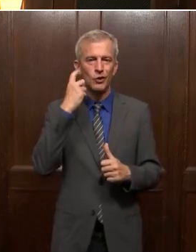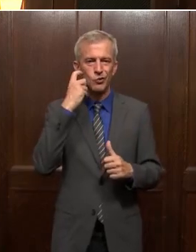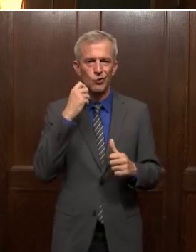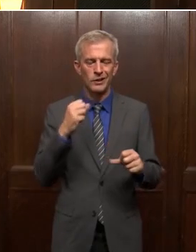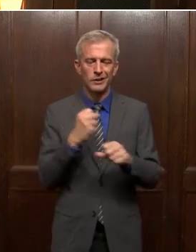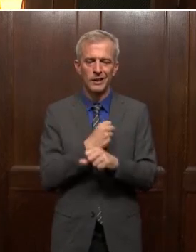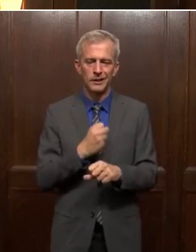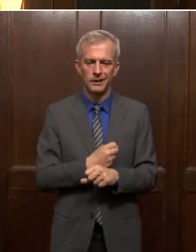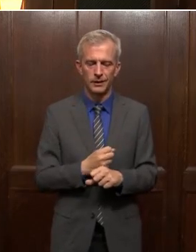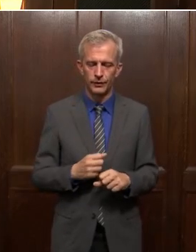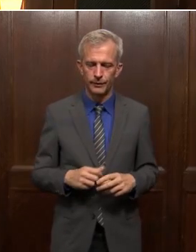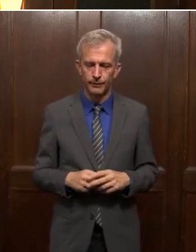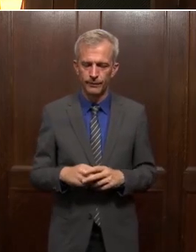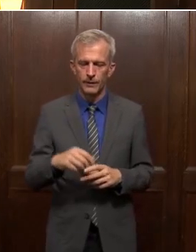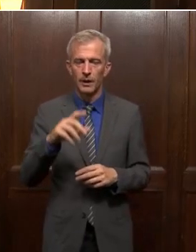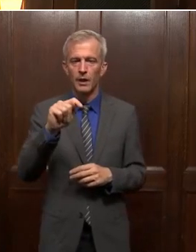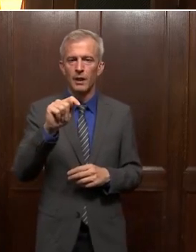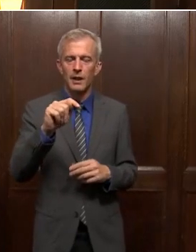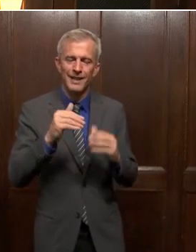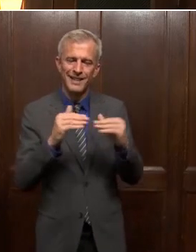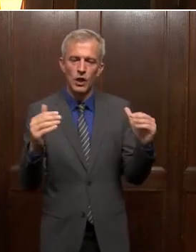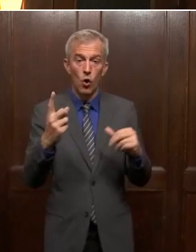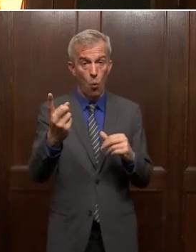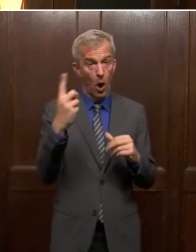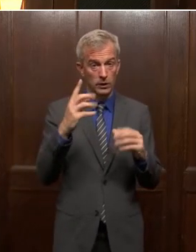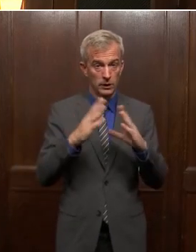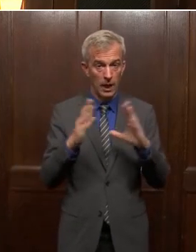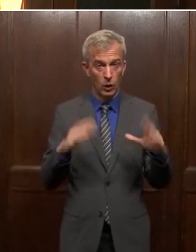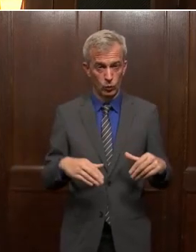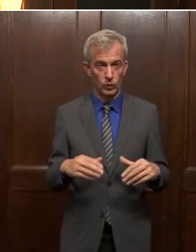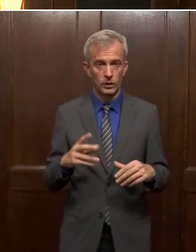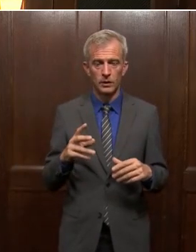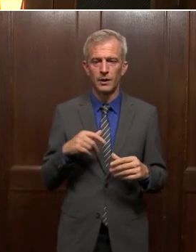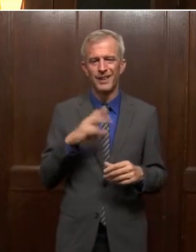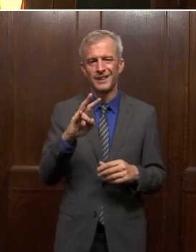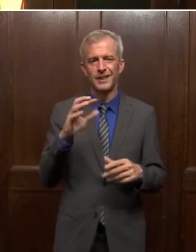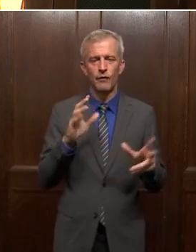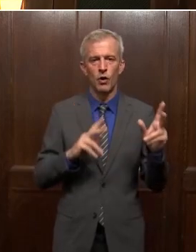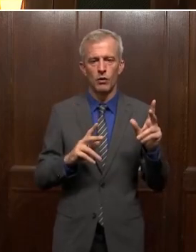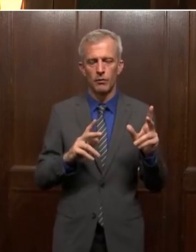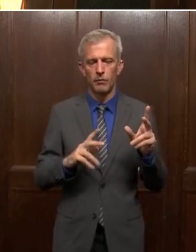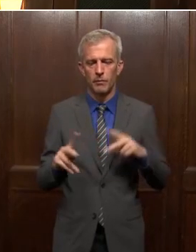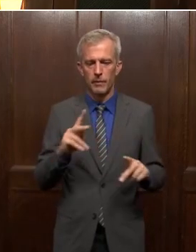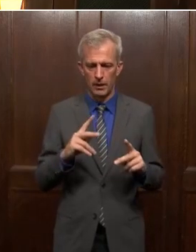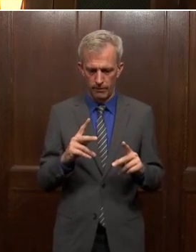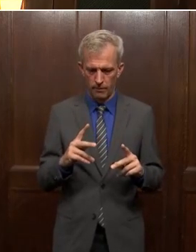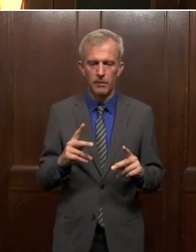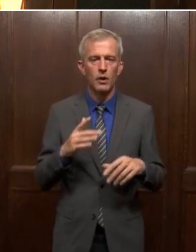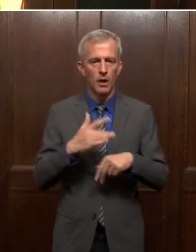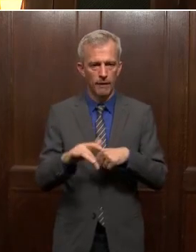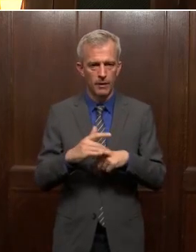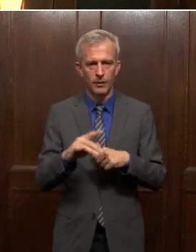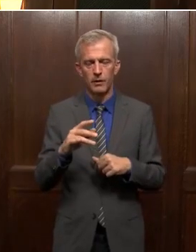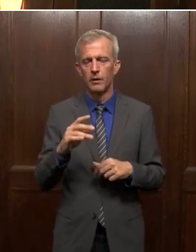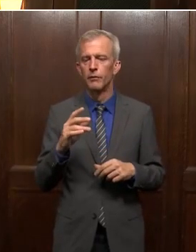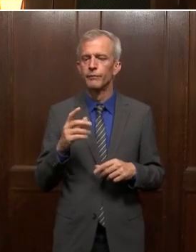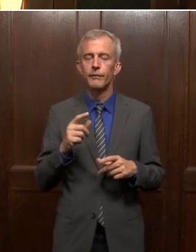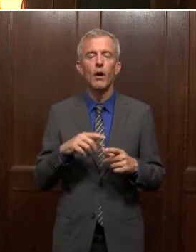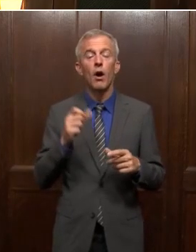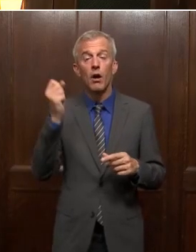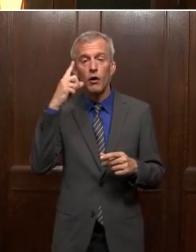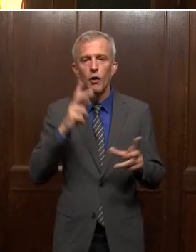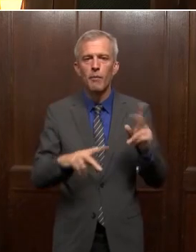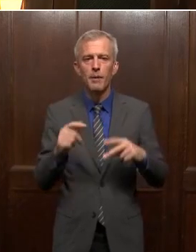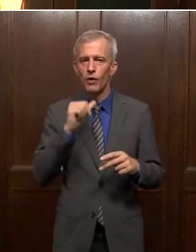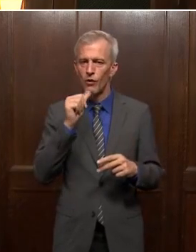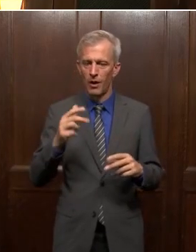Key. Tier one housing, which is for folks not yet infected, the 700 rooms with 748 guests are occupied in city and county.